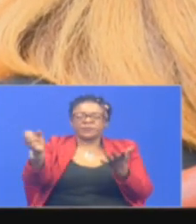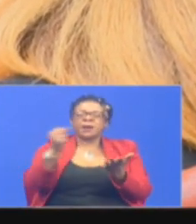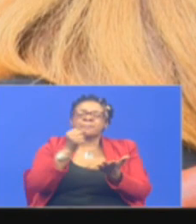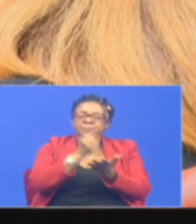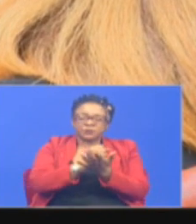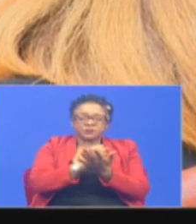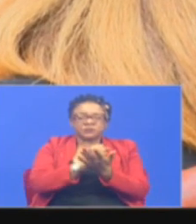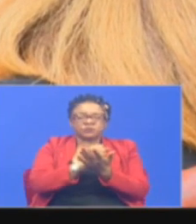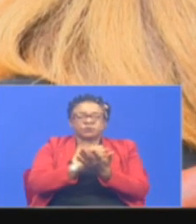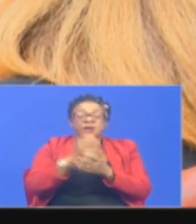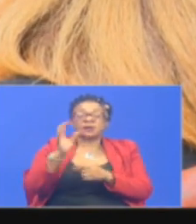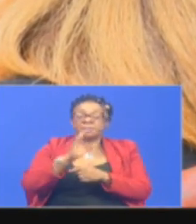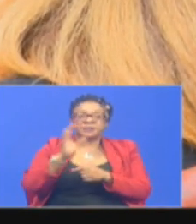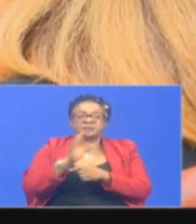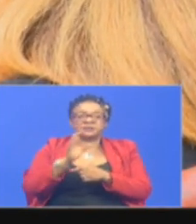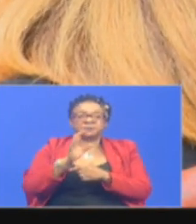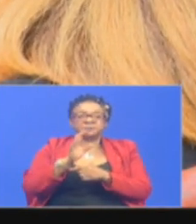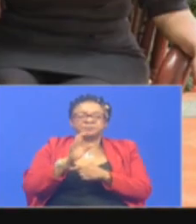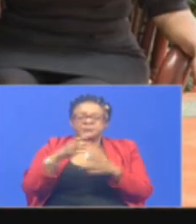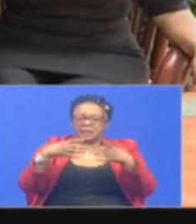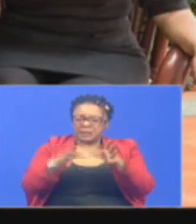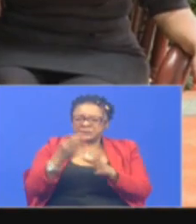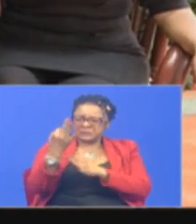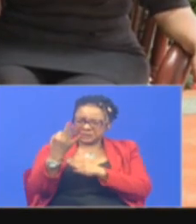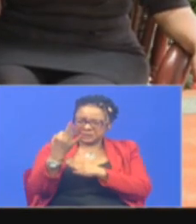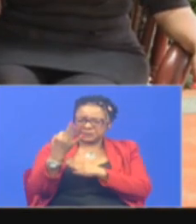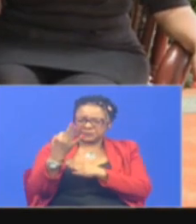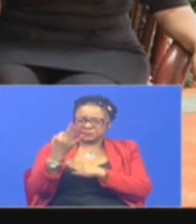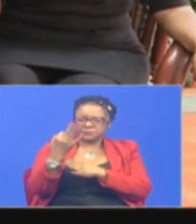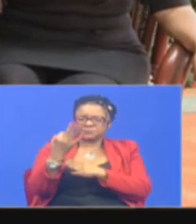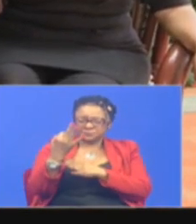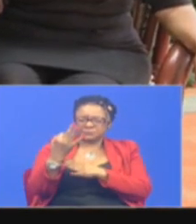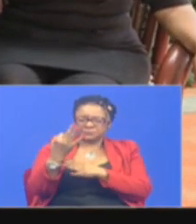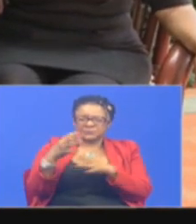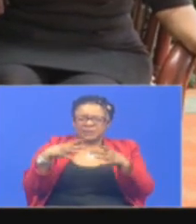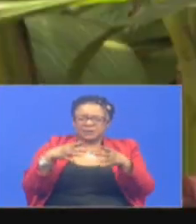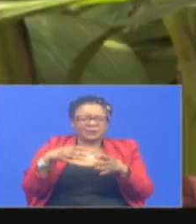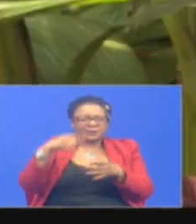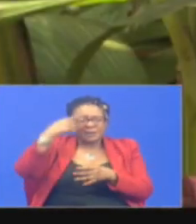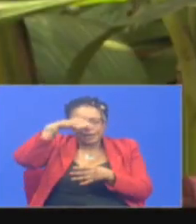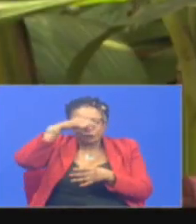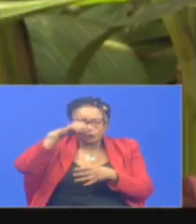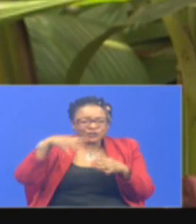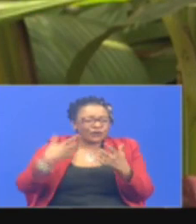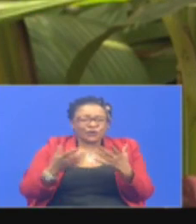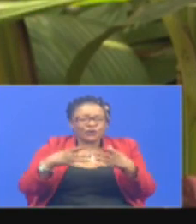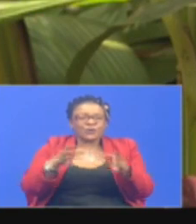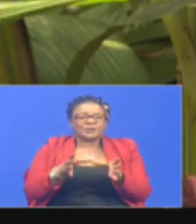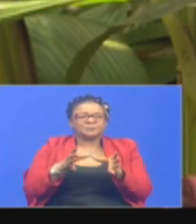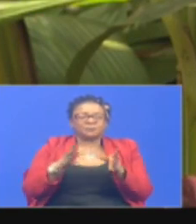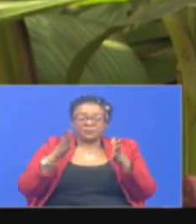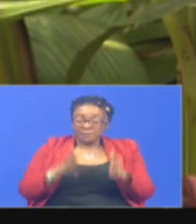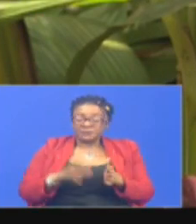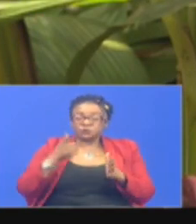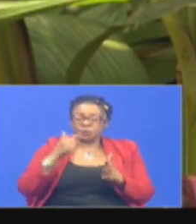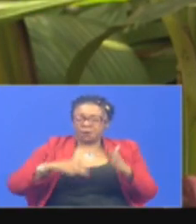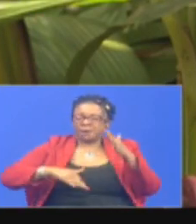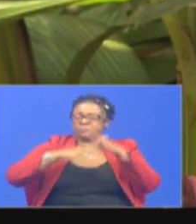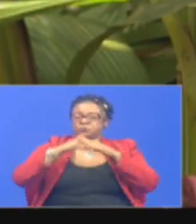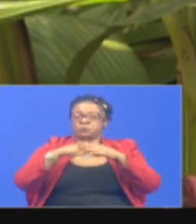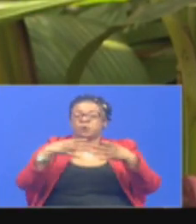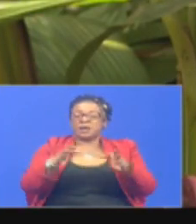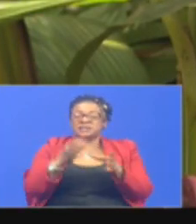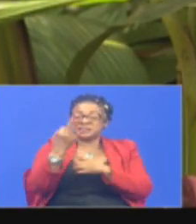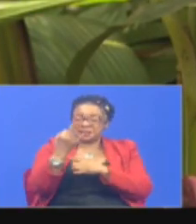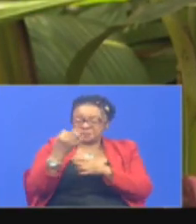the cabinet a Standard 3 graduate. Are they called graduates? Somebody who had gone to Standard 3. And I'm not knocking it